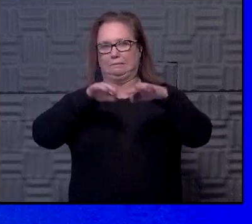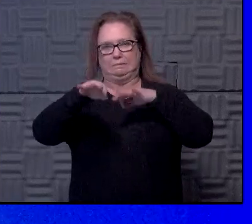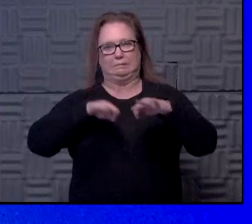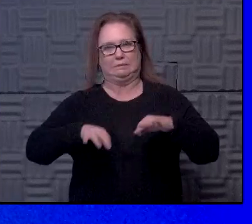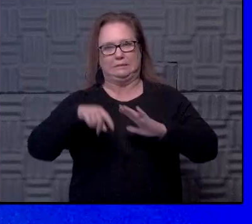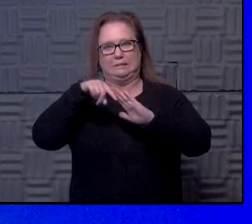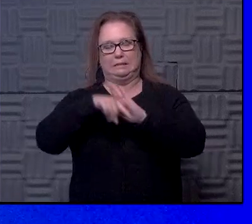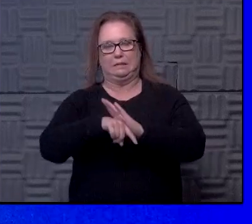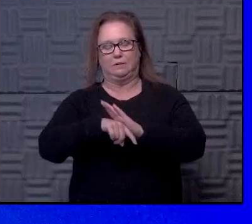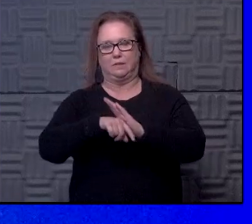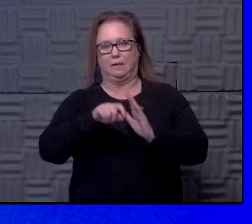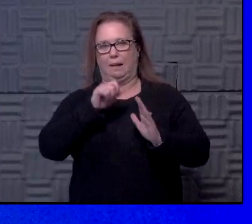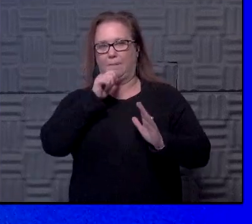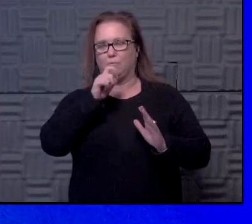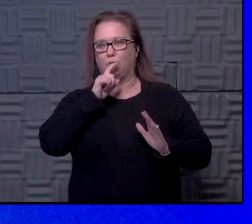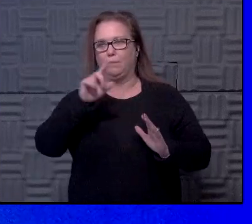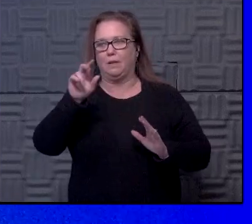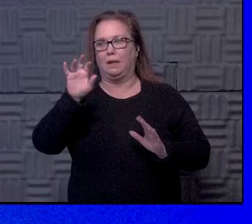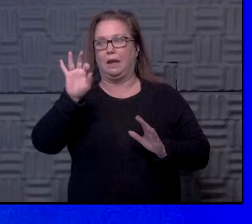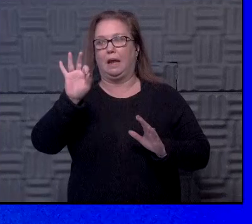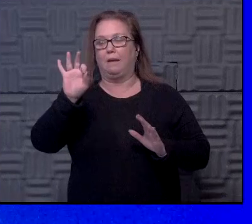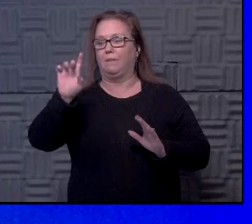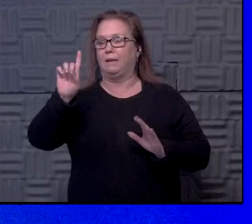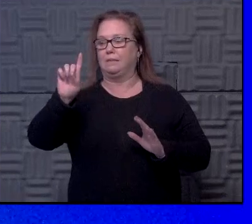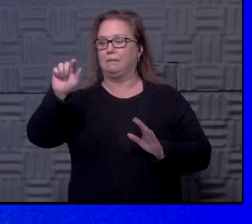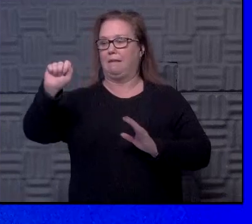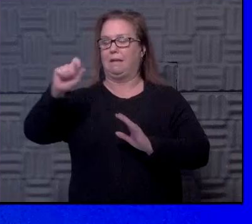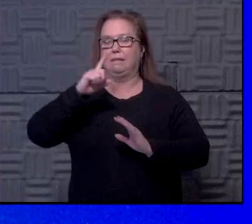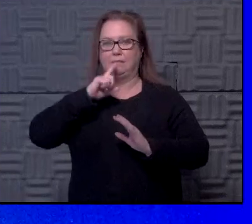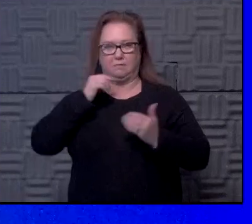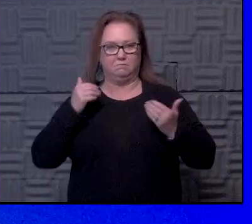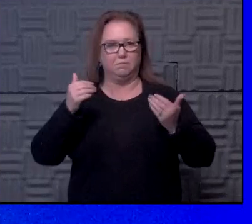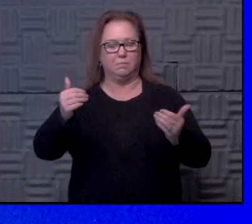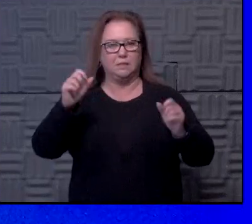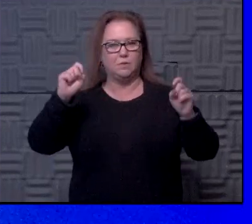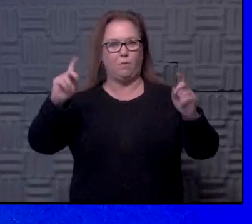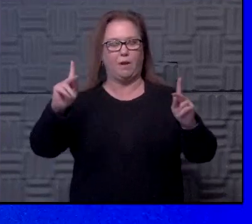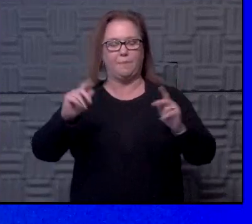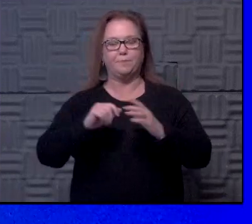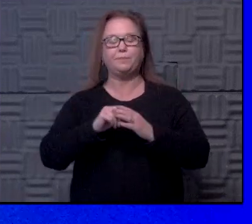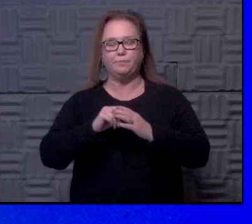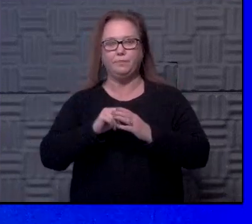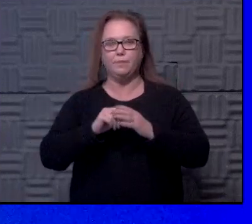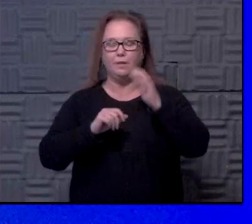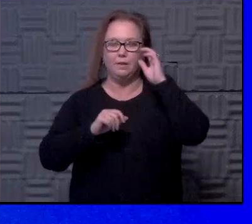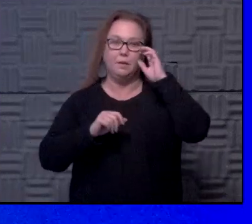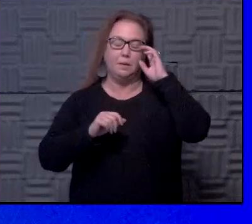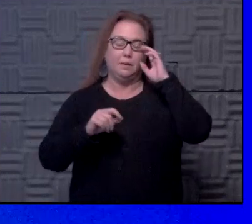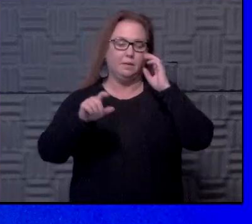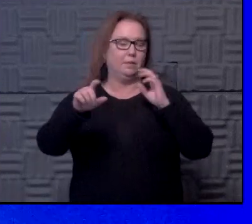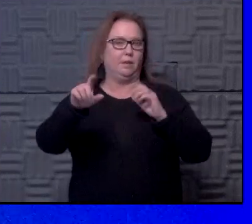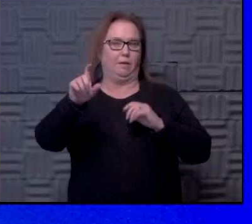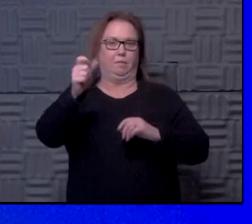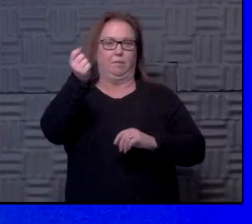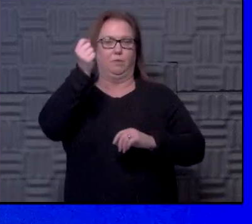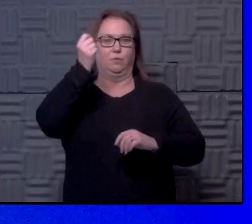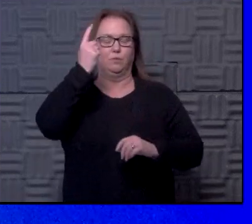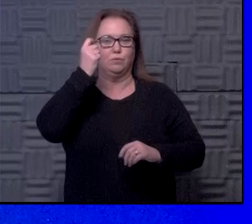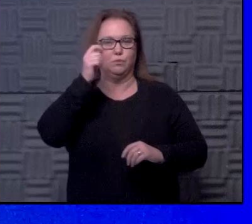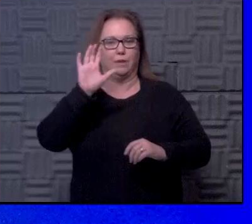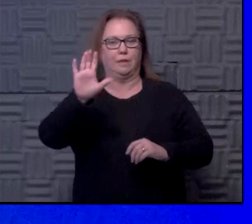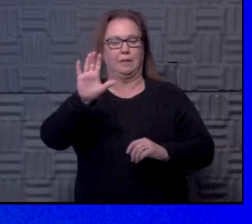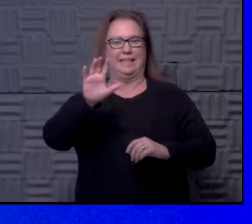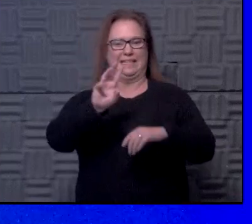from that, but apparently the FDA regulators are saying it is okay to use it. So they must understand that even in